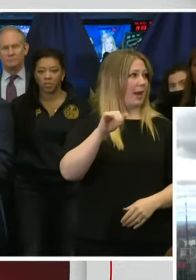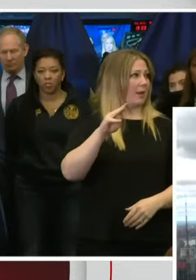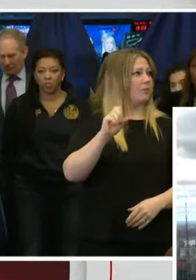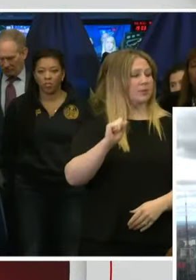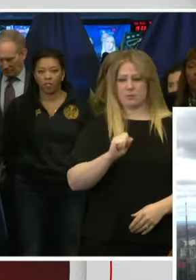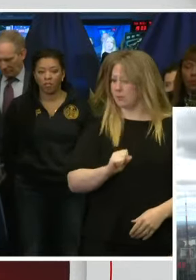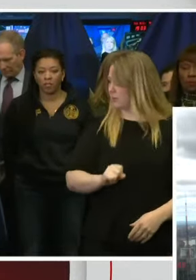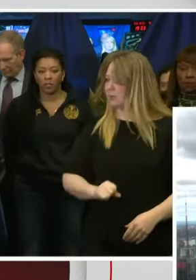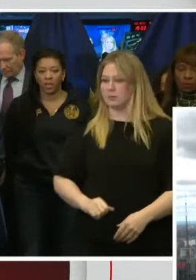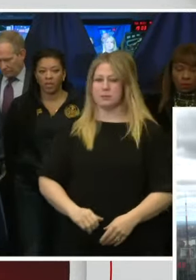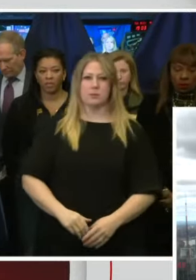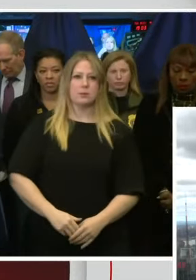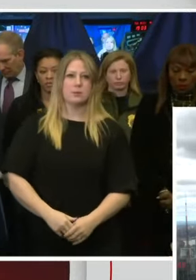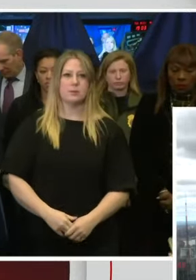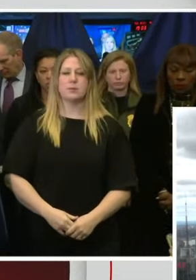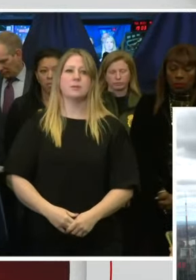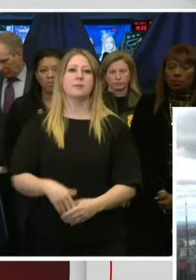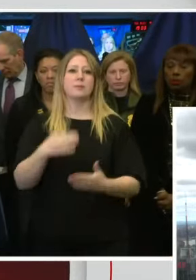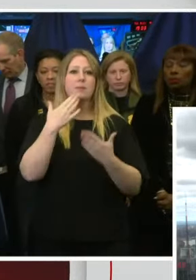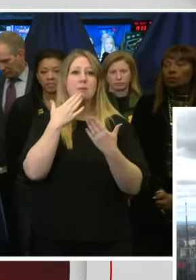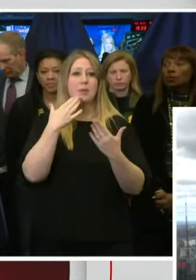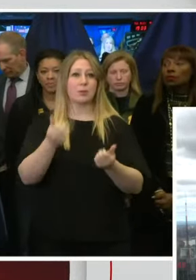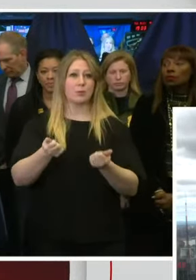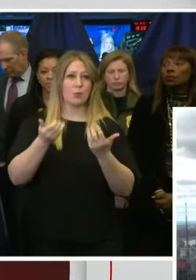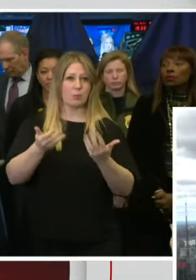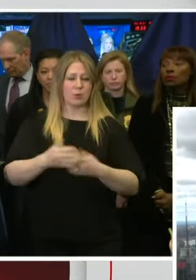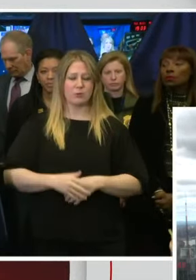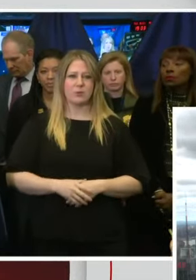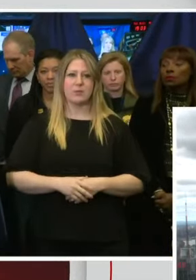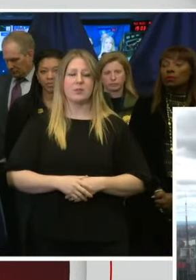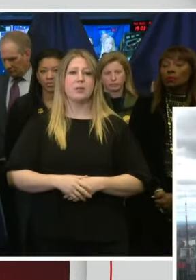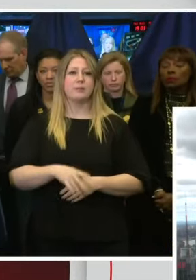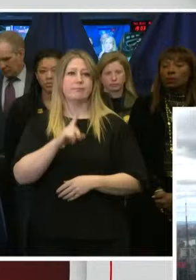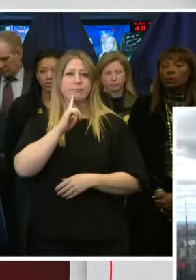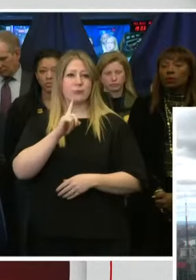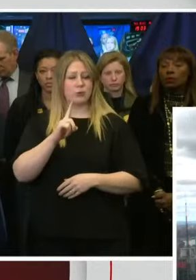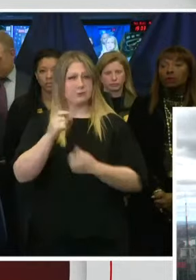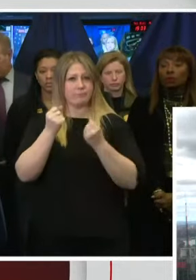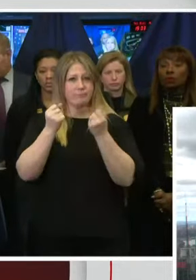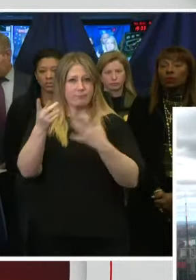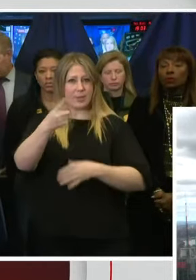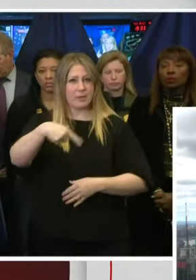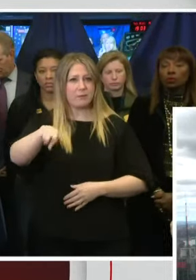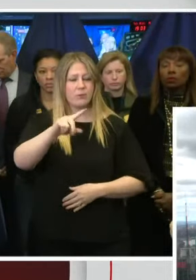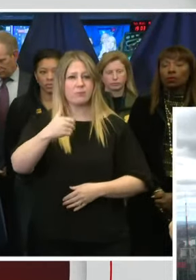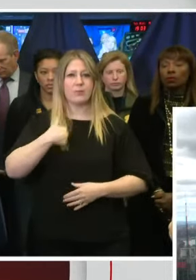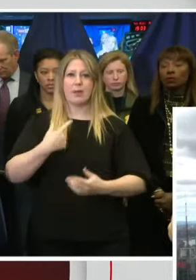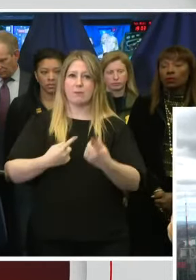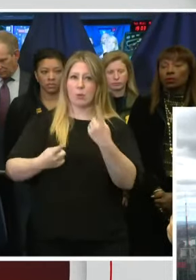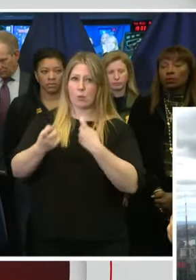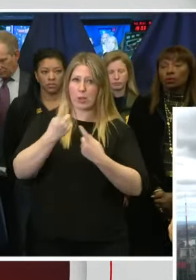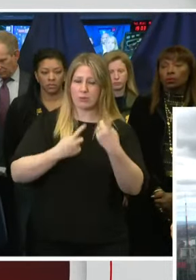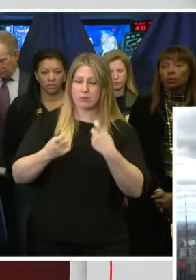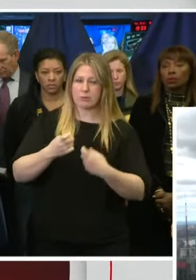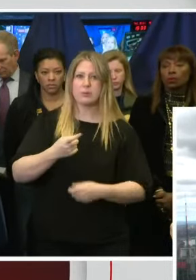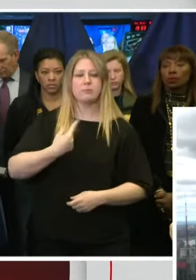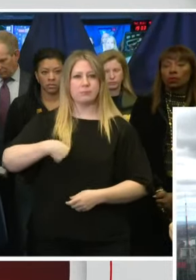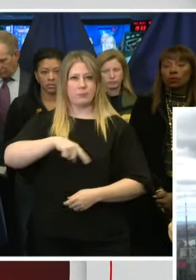Thanks so much, Dean Levy, and I'm sure there are many questions that need to be